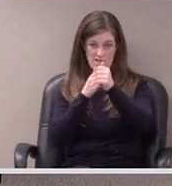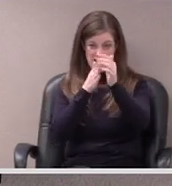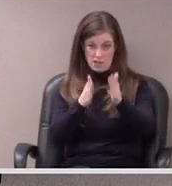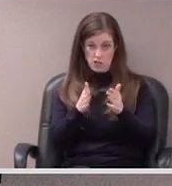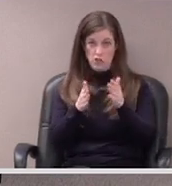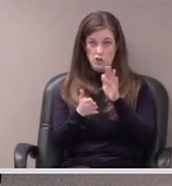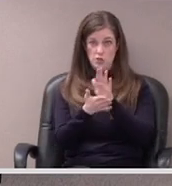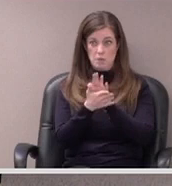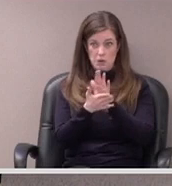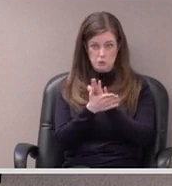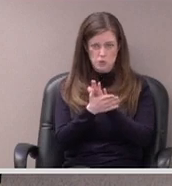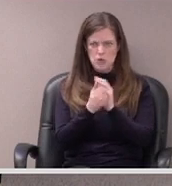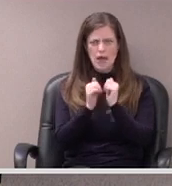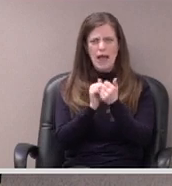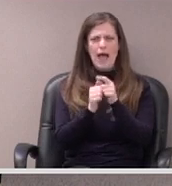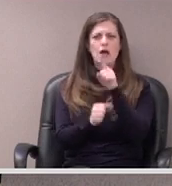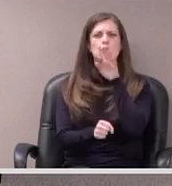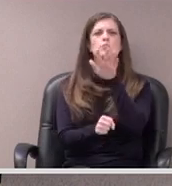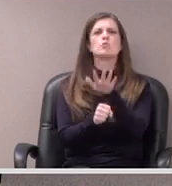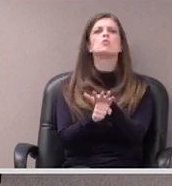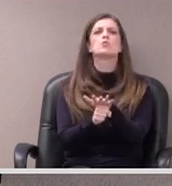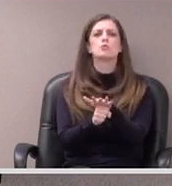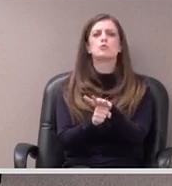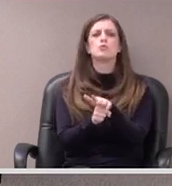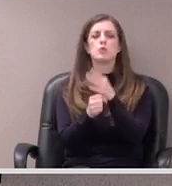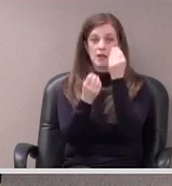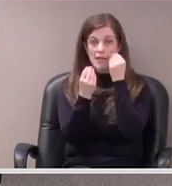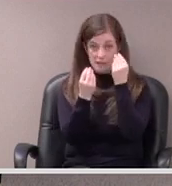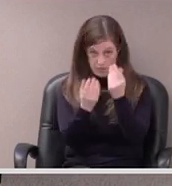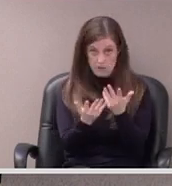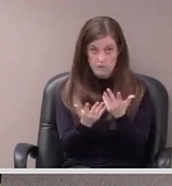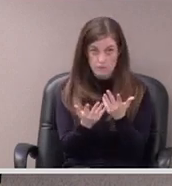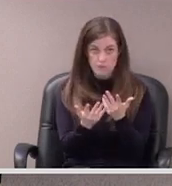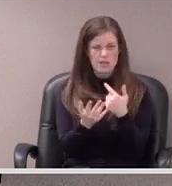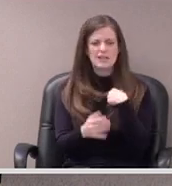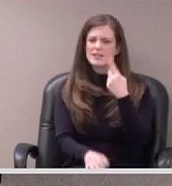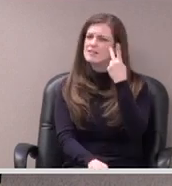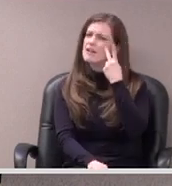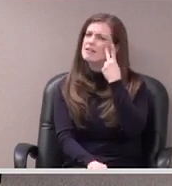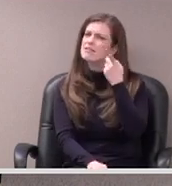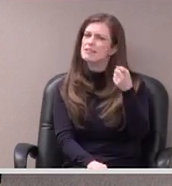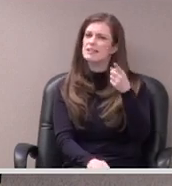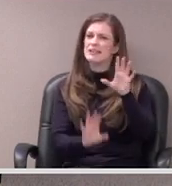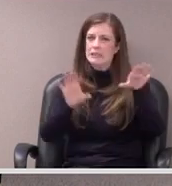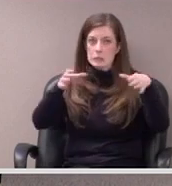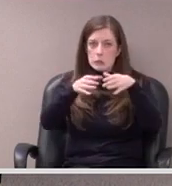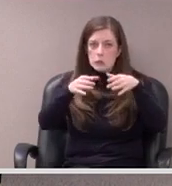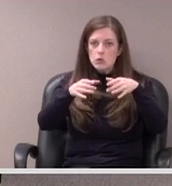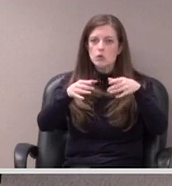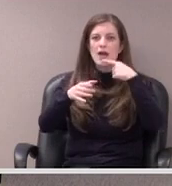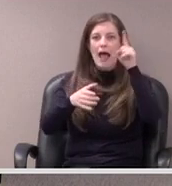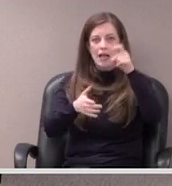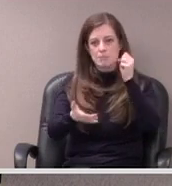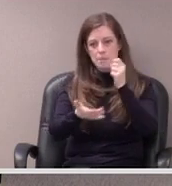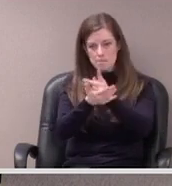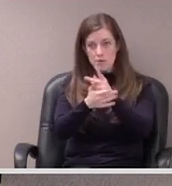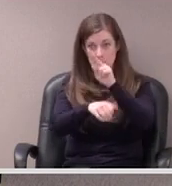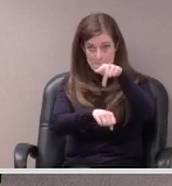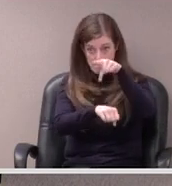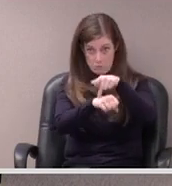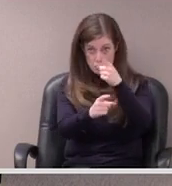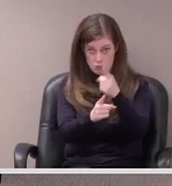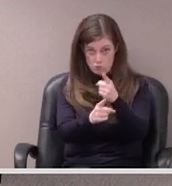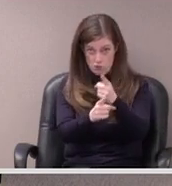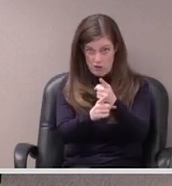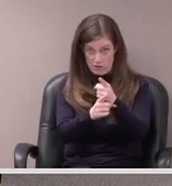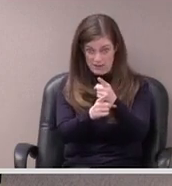schools, how are we ensuring that the information, because I see in the circle it has to be approved by principals, correct?